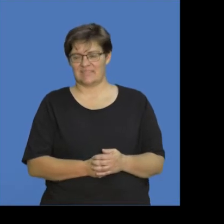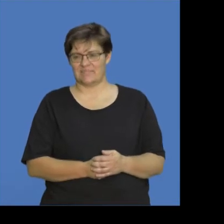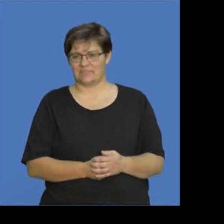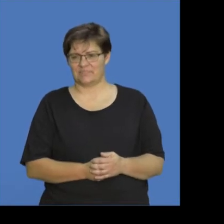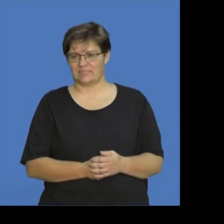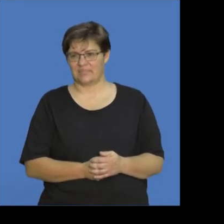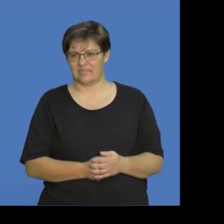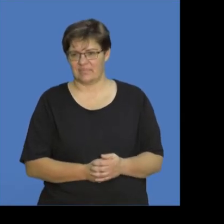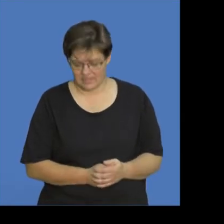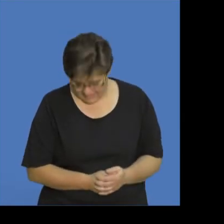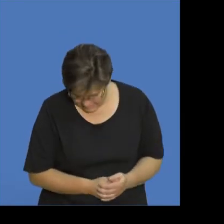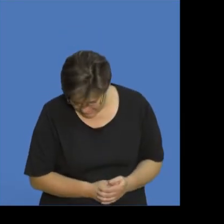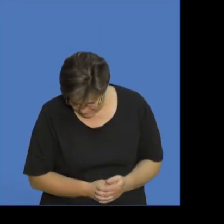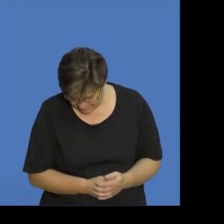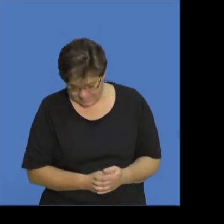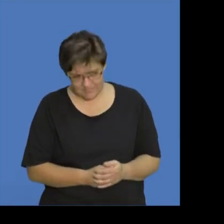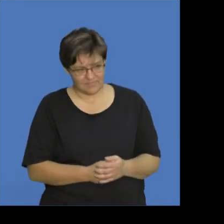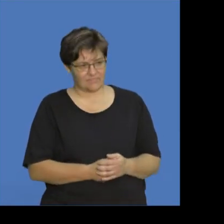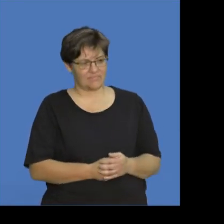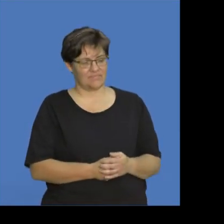Okay. Okay.